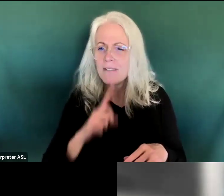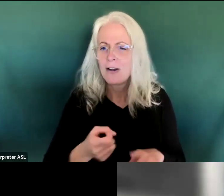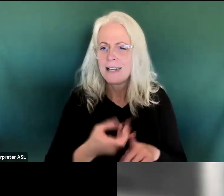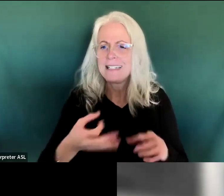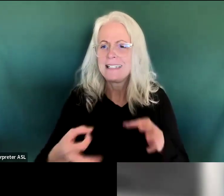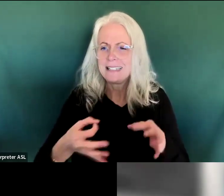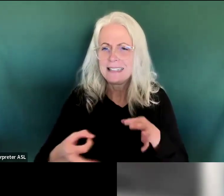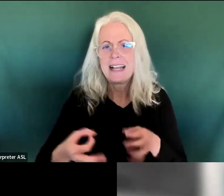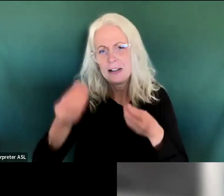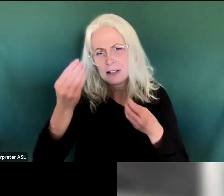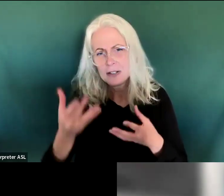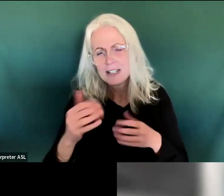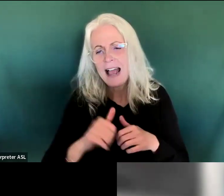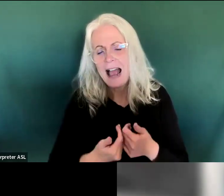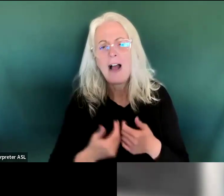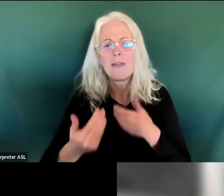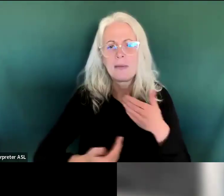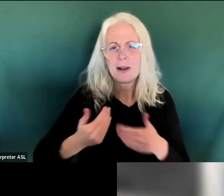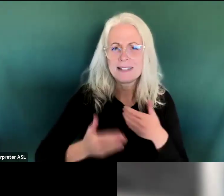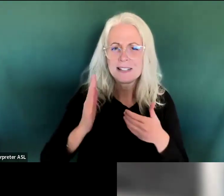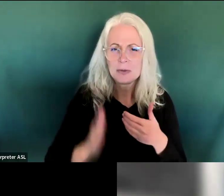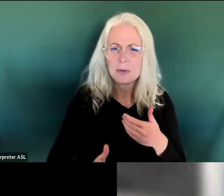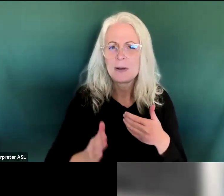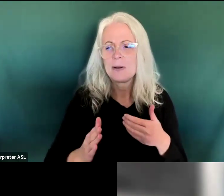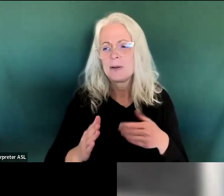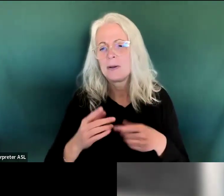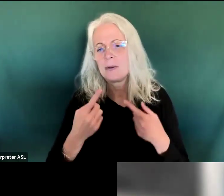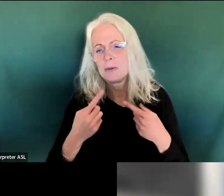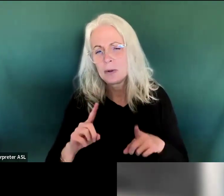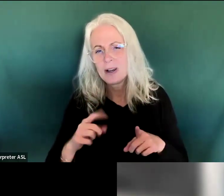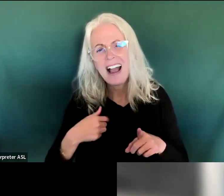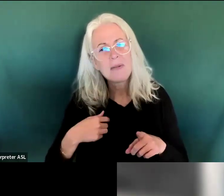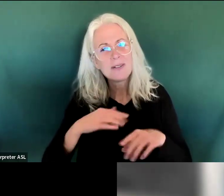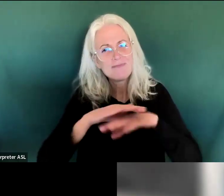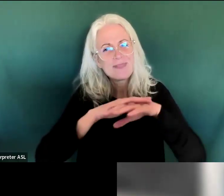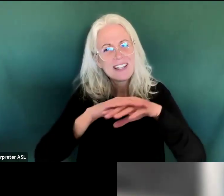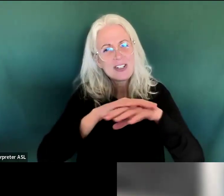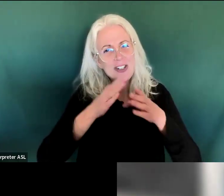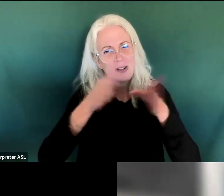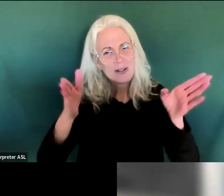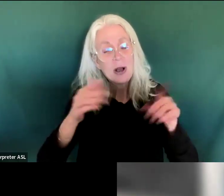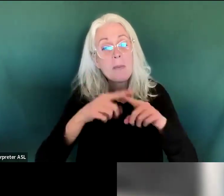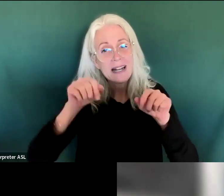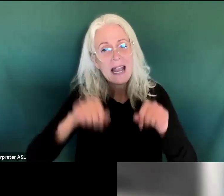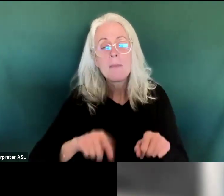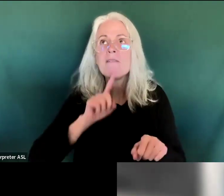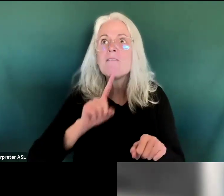detailed instructions on how the process will work. So I will cover at a high level, but just want to put out there that a service provider will